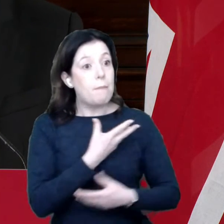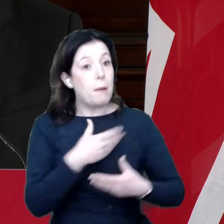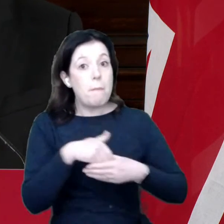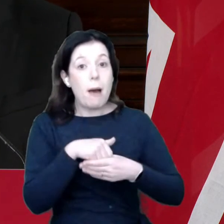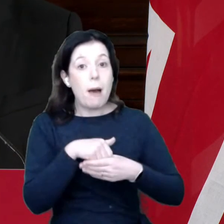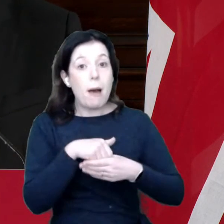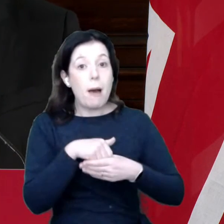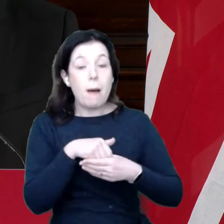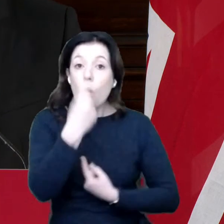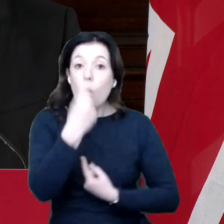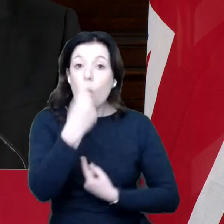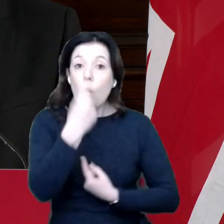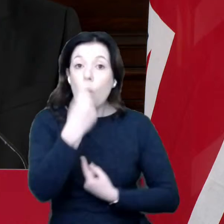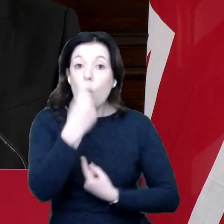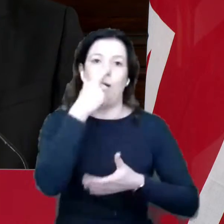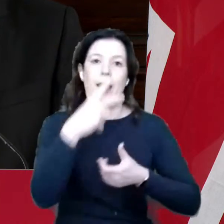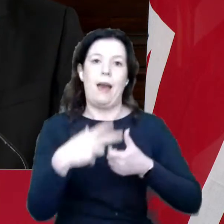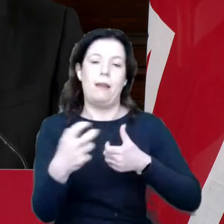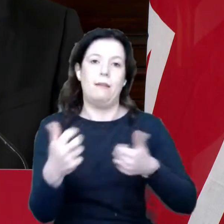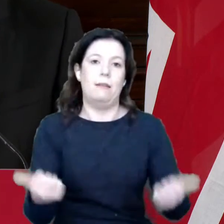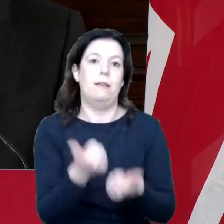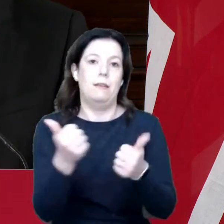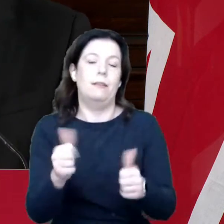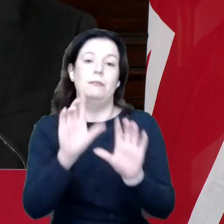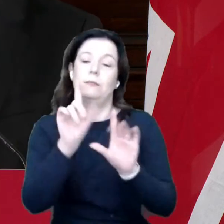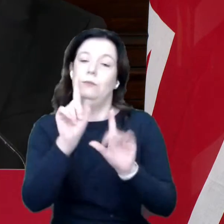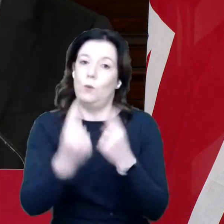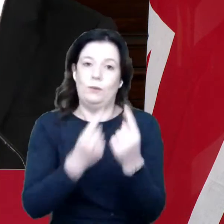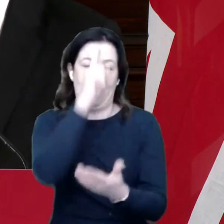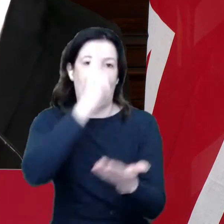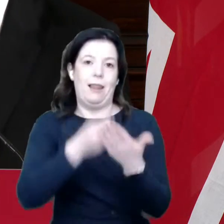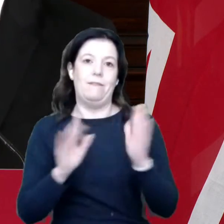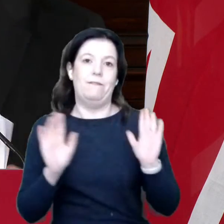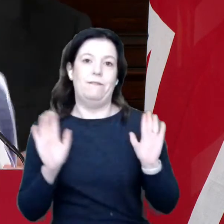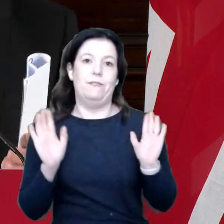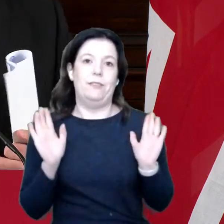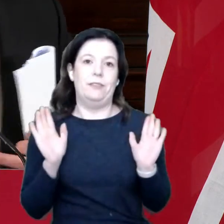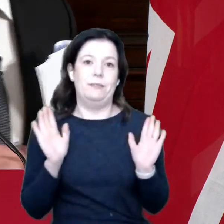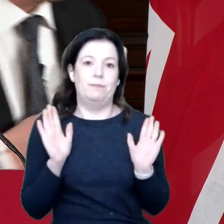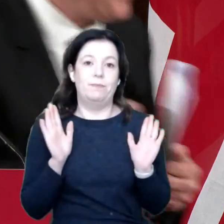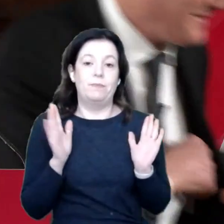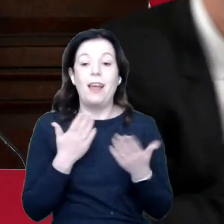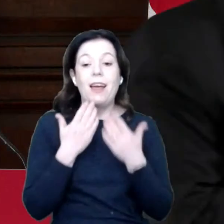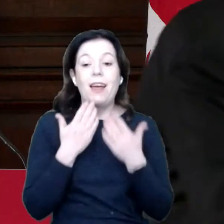you can leave. Thank you very much. Thank you. Thank you.